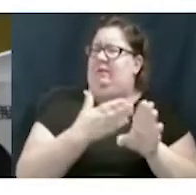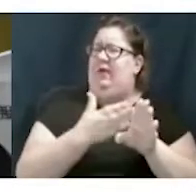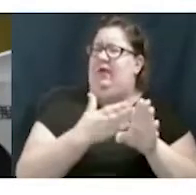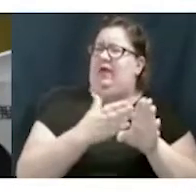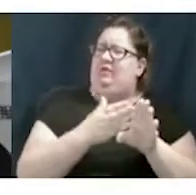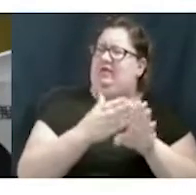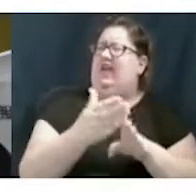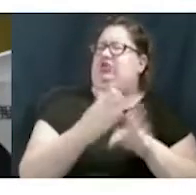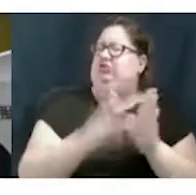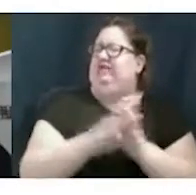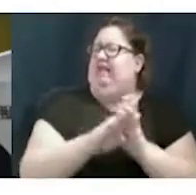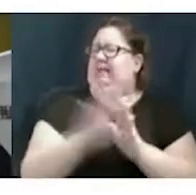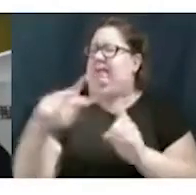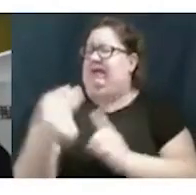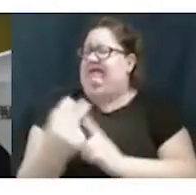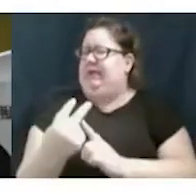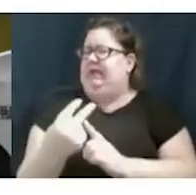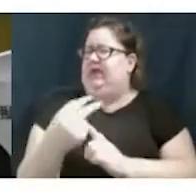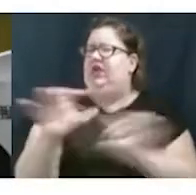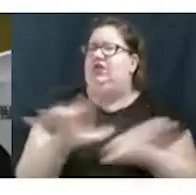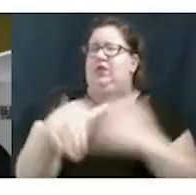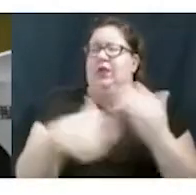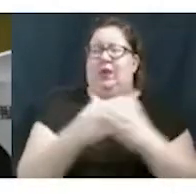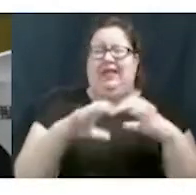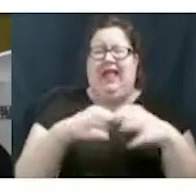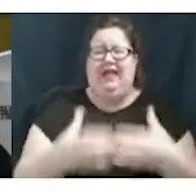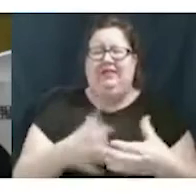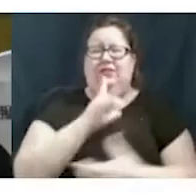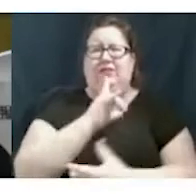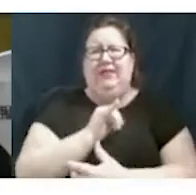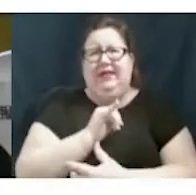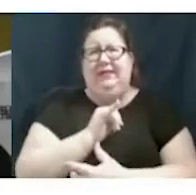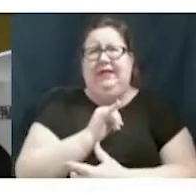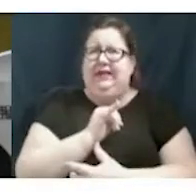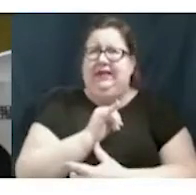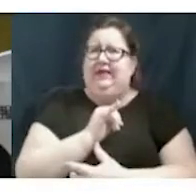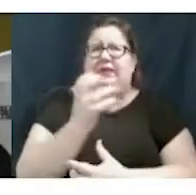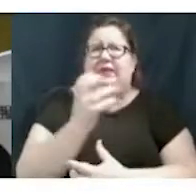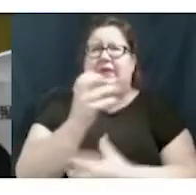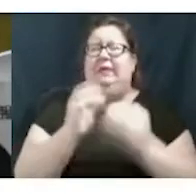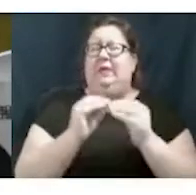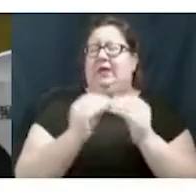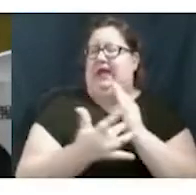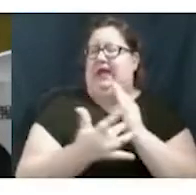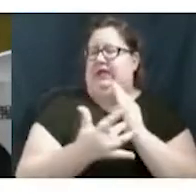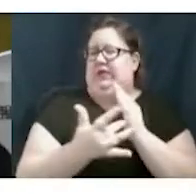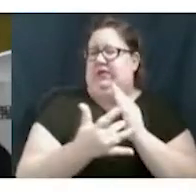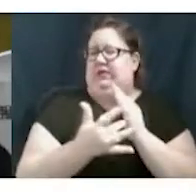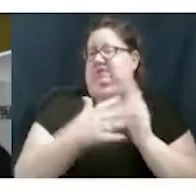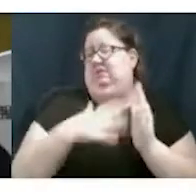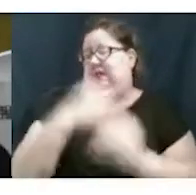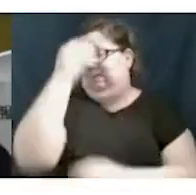view. So doing a whole class would really be far more technical in my mind